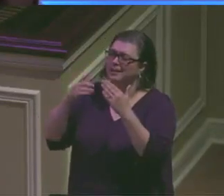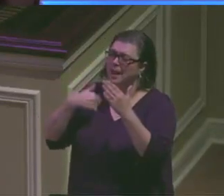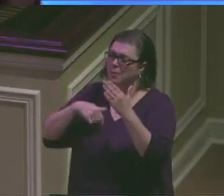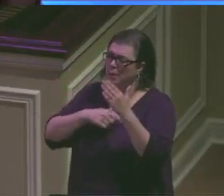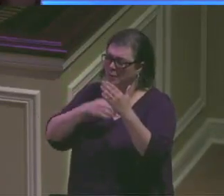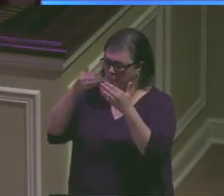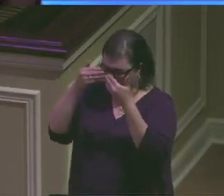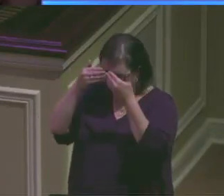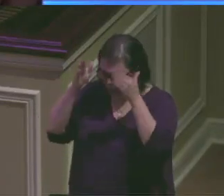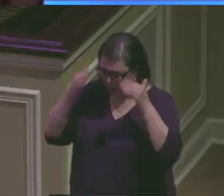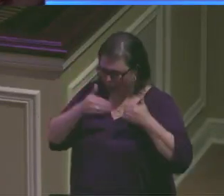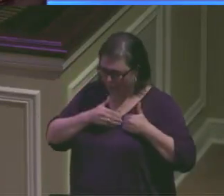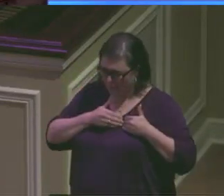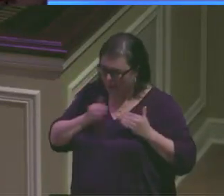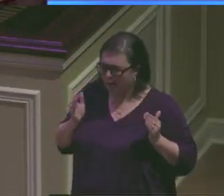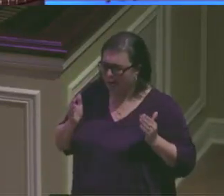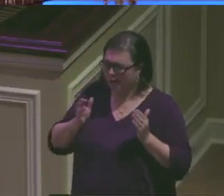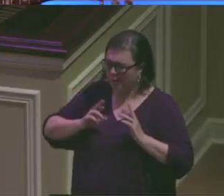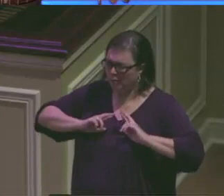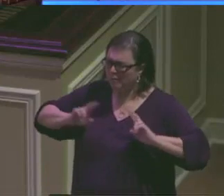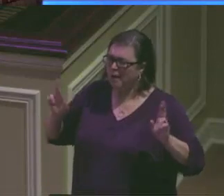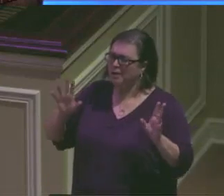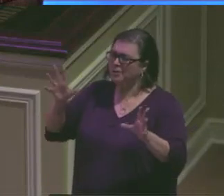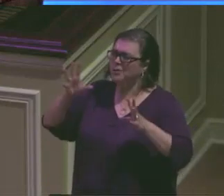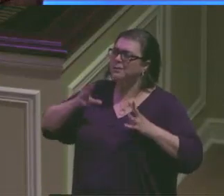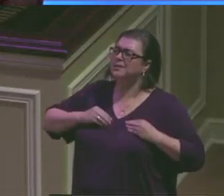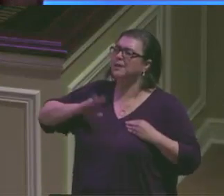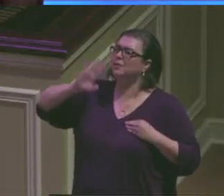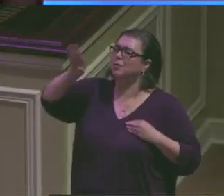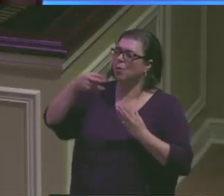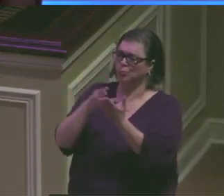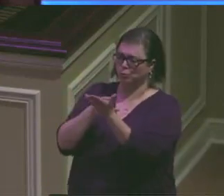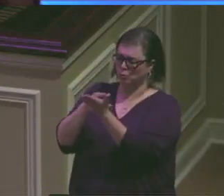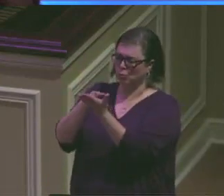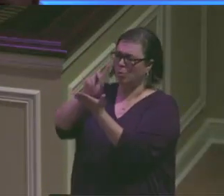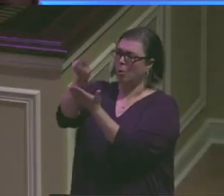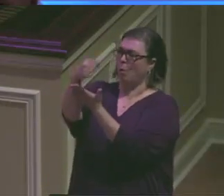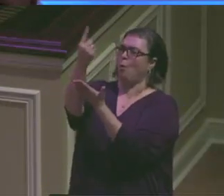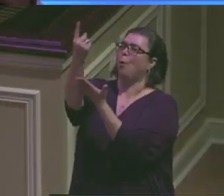God. Receive your truth, the only truth.